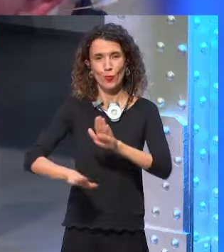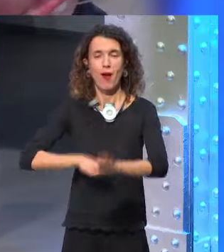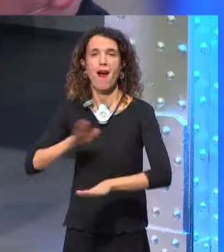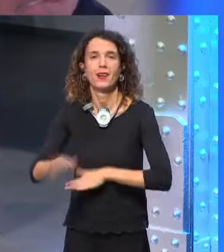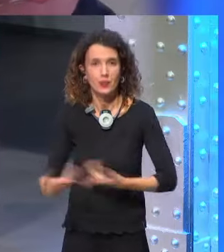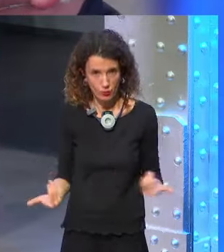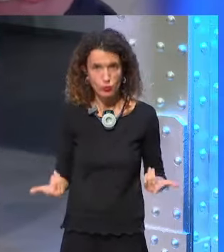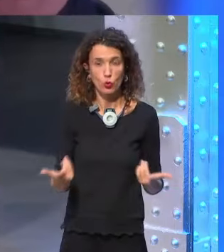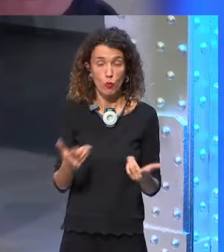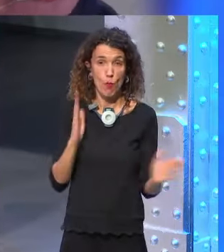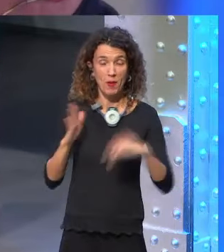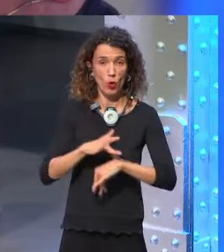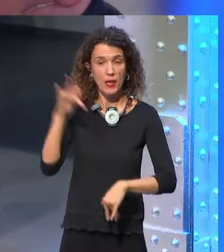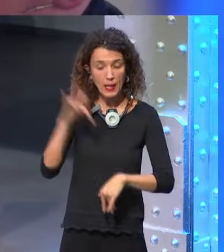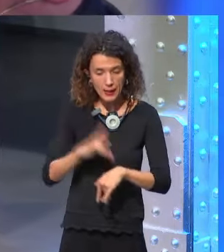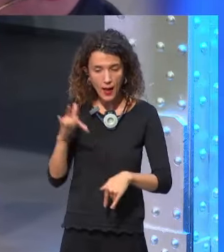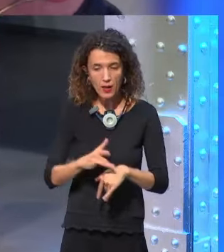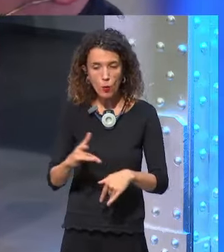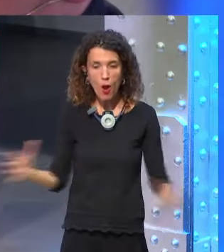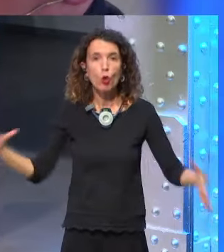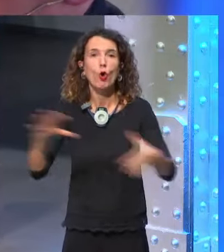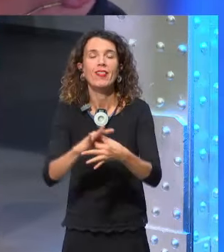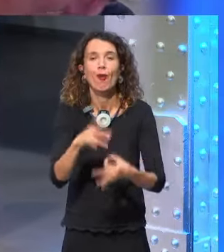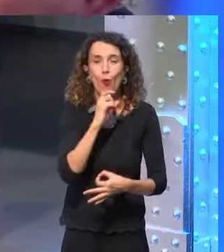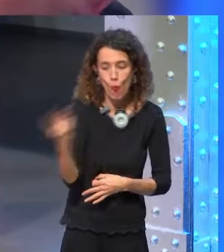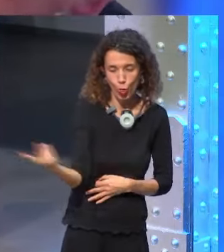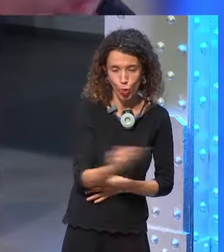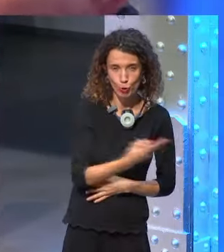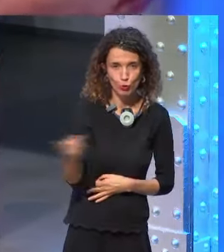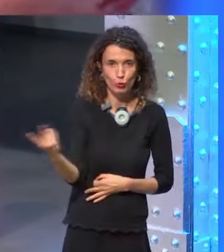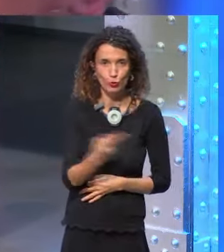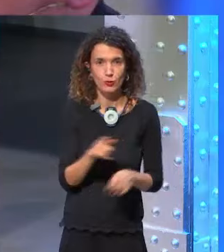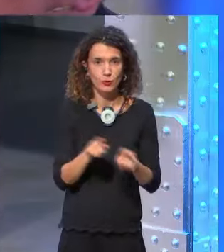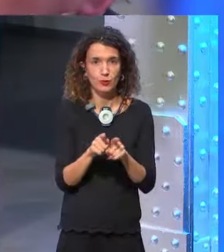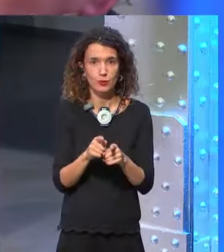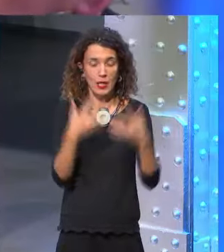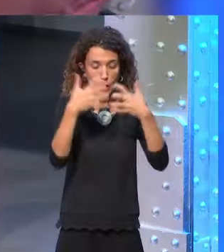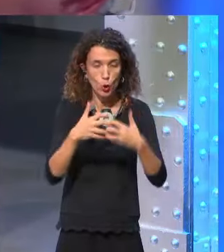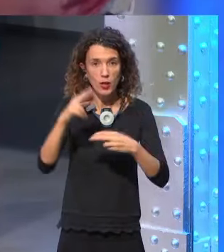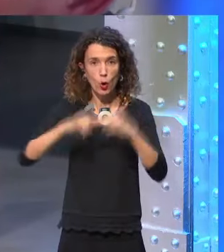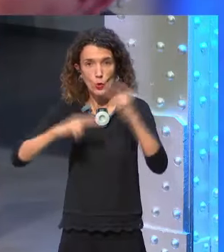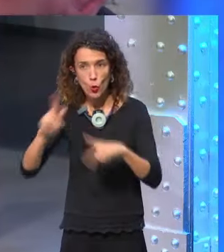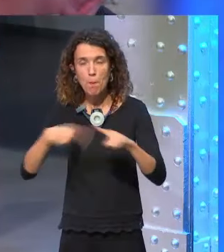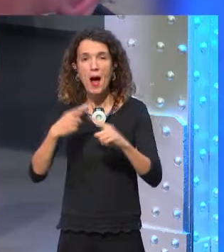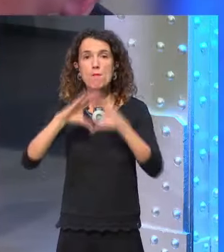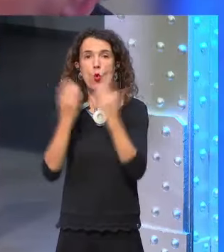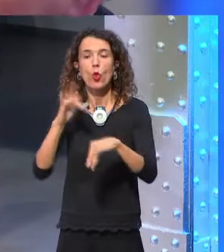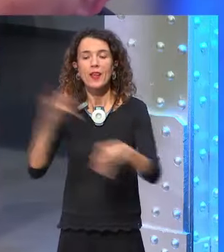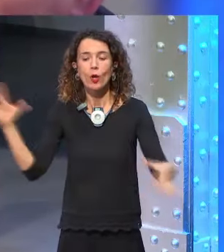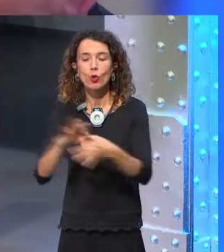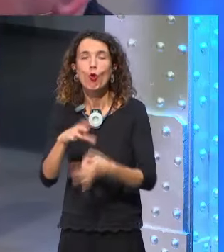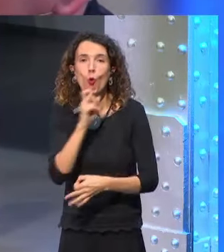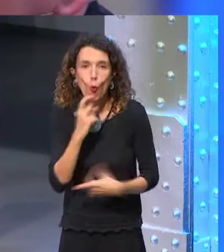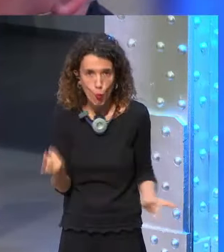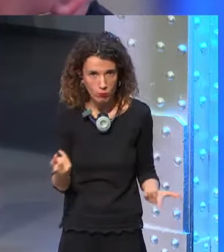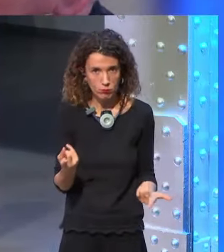really connect directly to the construction industry today and demonstrate this at the full building scale. So with this I'm not